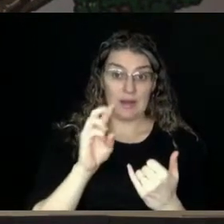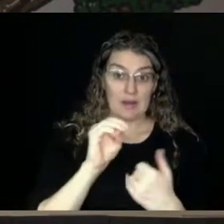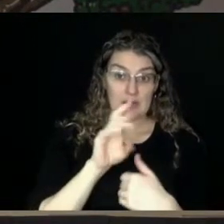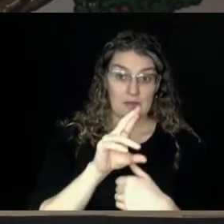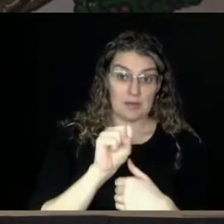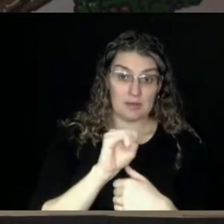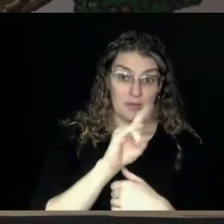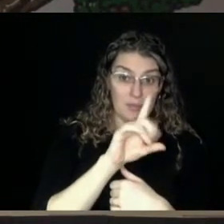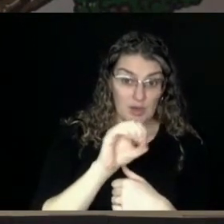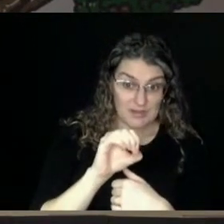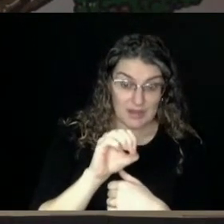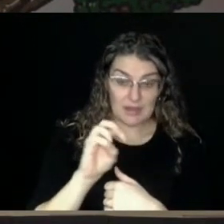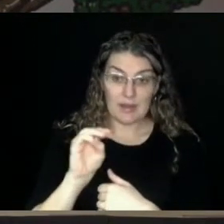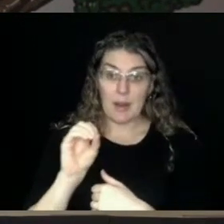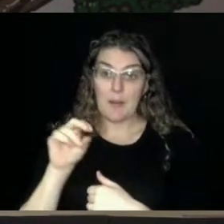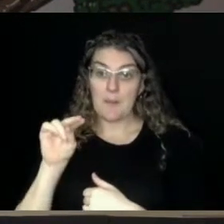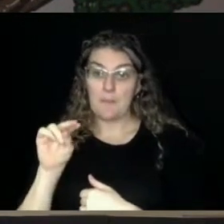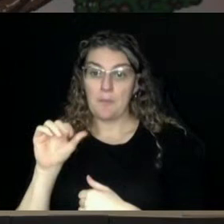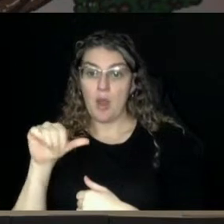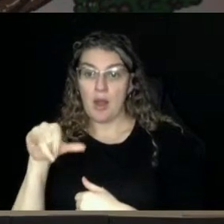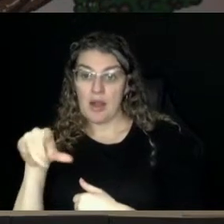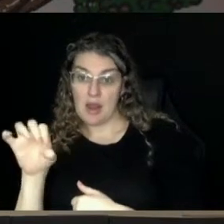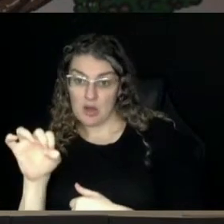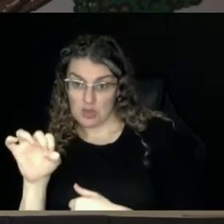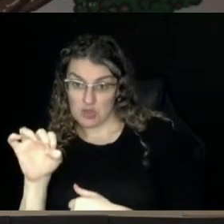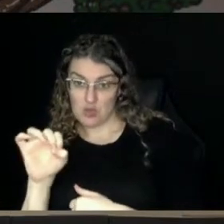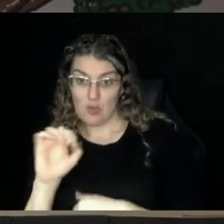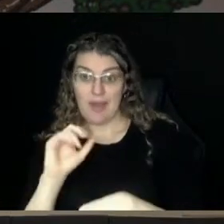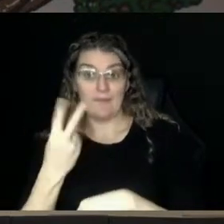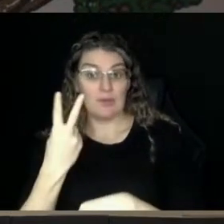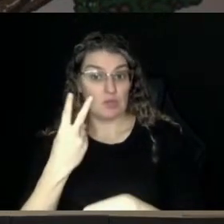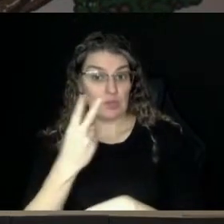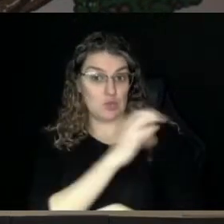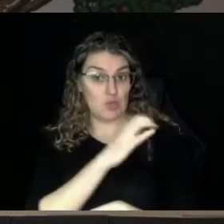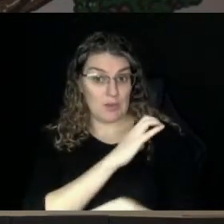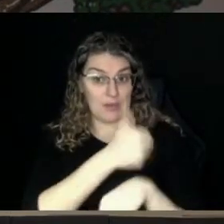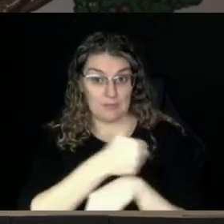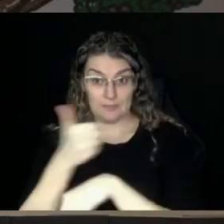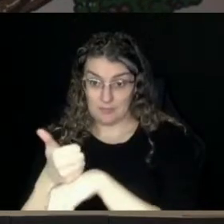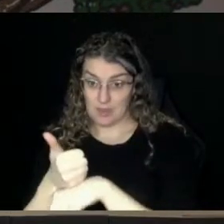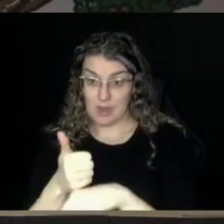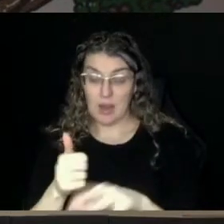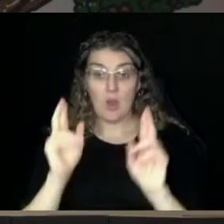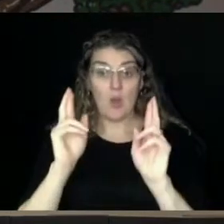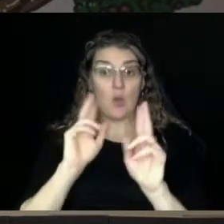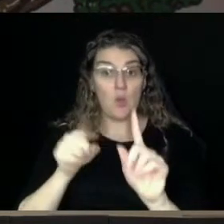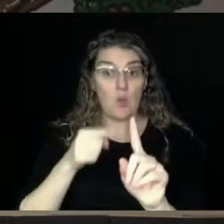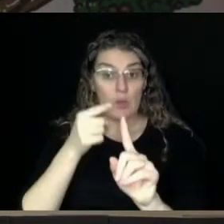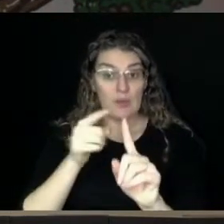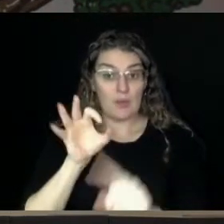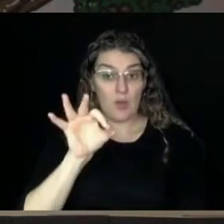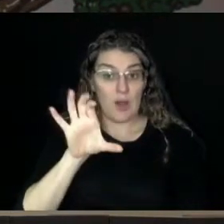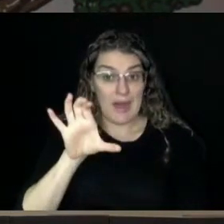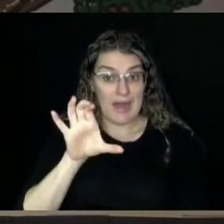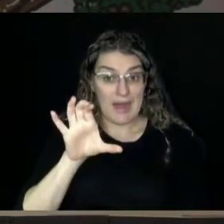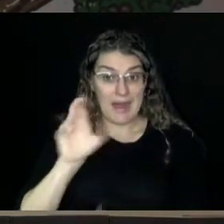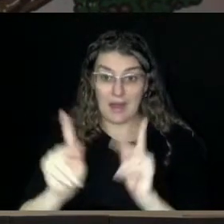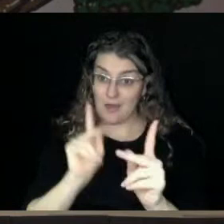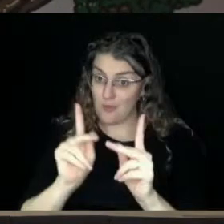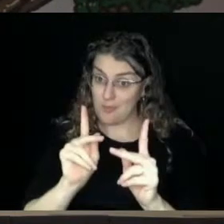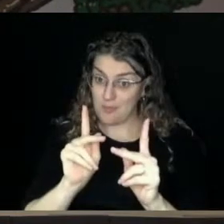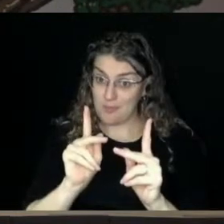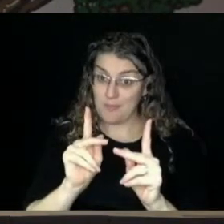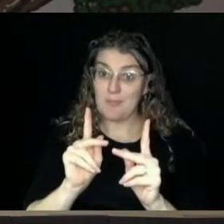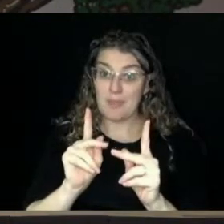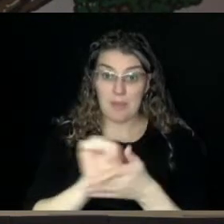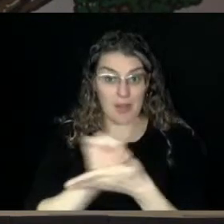for that group. We're on target to vaccinate approximately 900 clients in that 80-year and above category